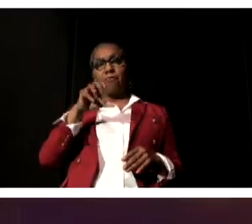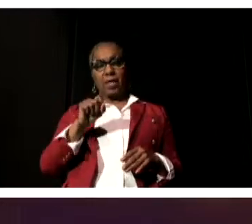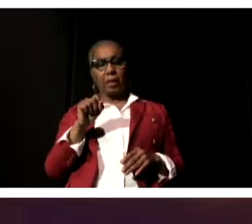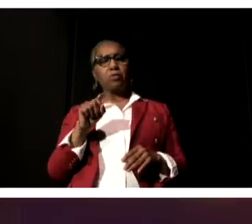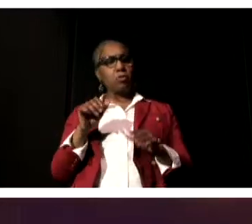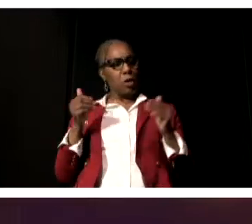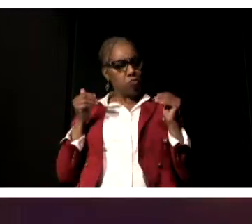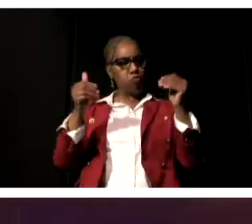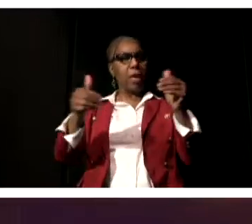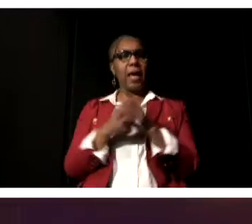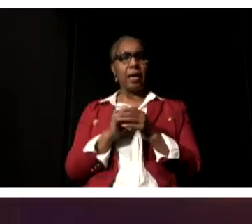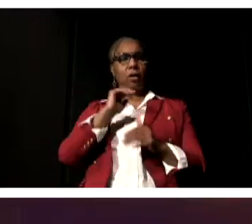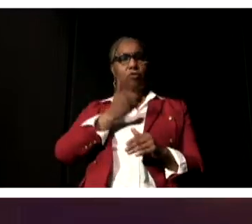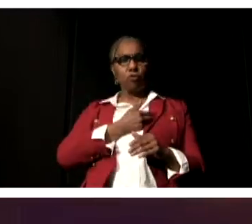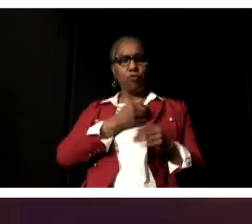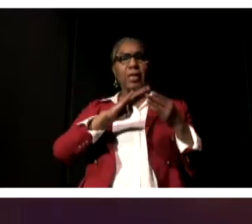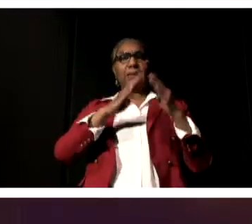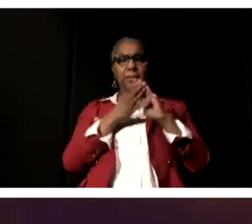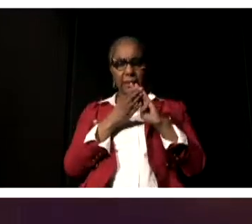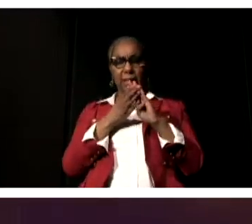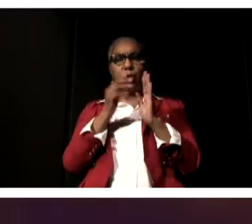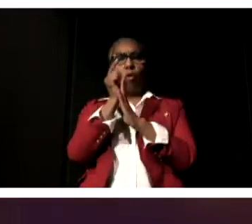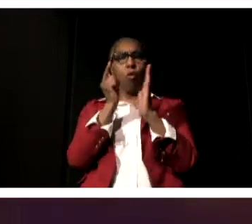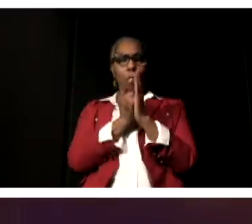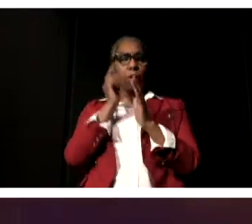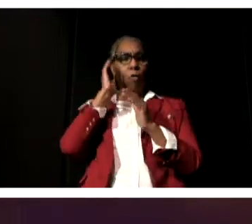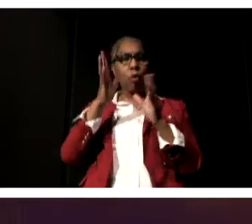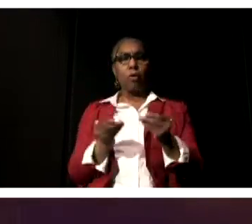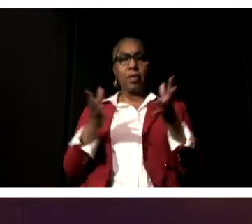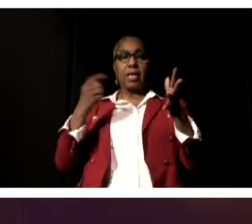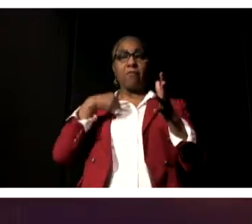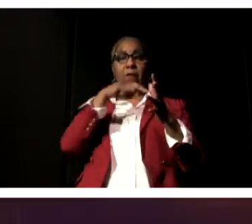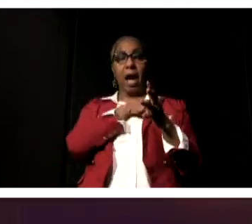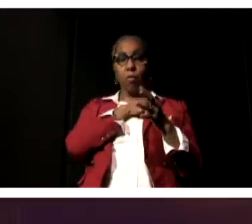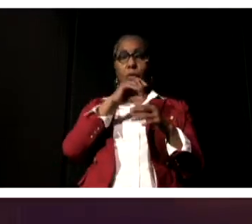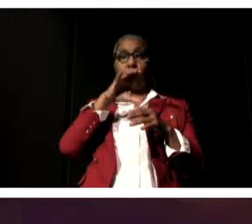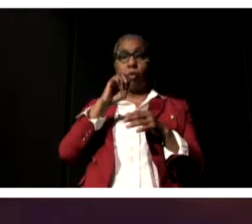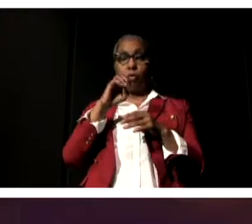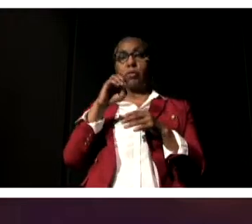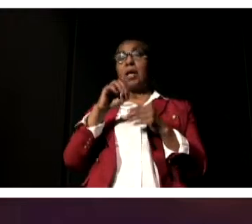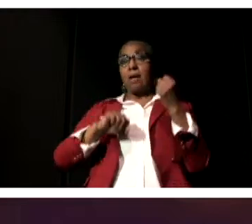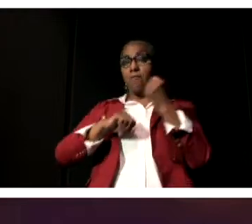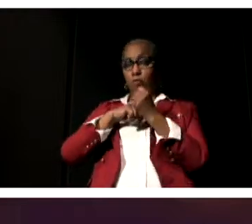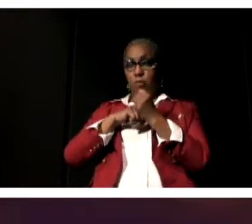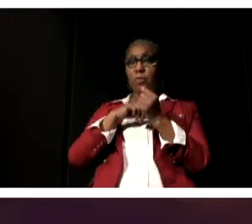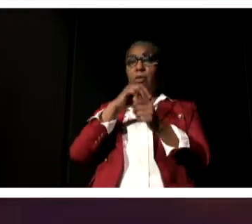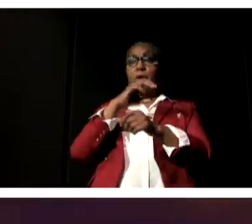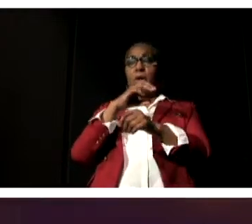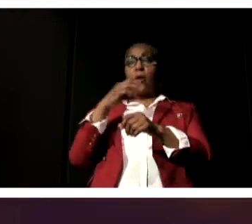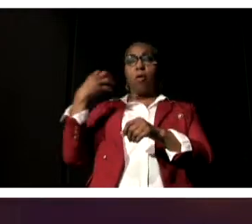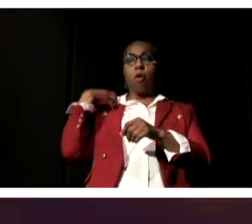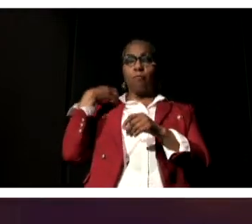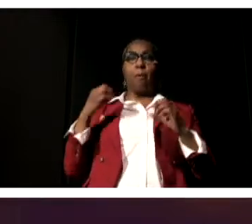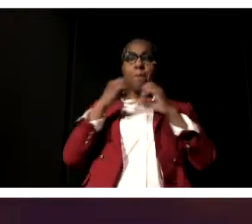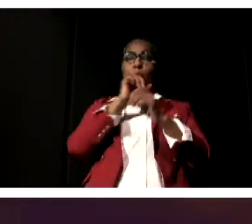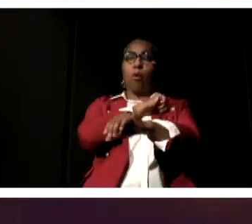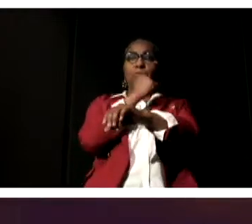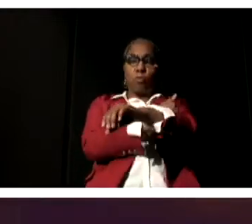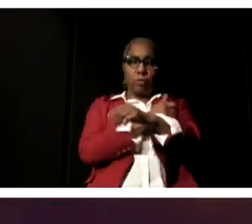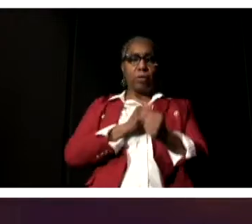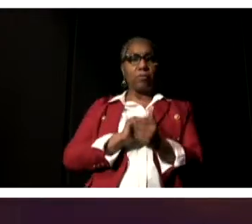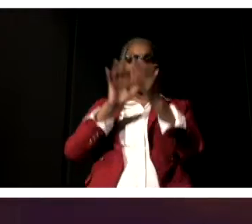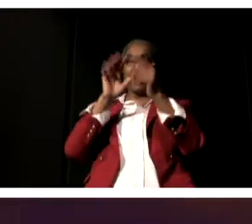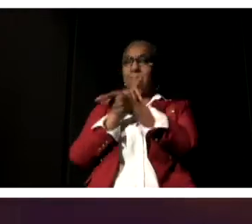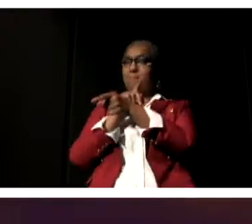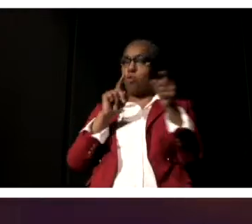stepped up to introduce a city ordinance that's going to give our code enforcement officers more authority to address these uninhabitable